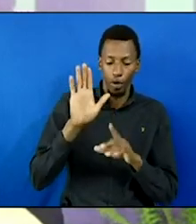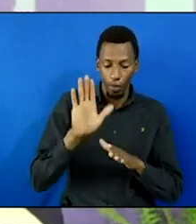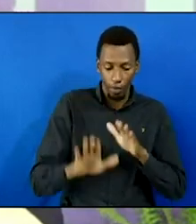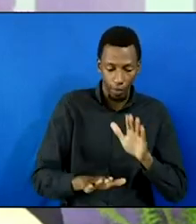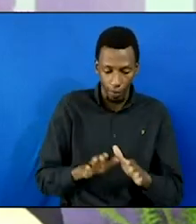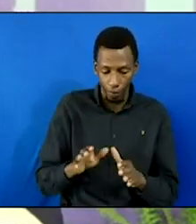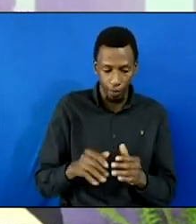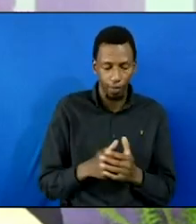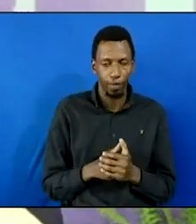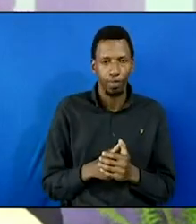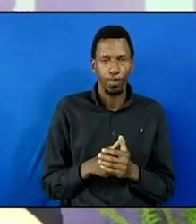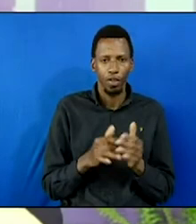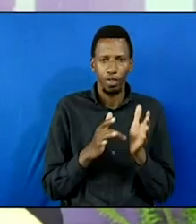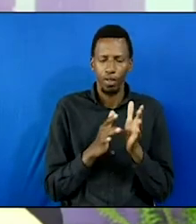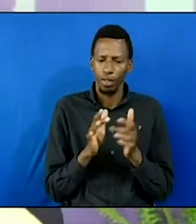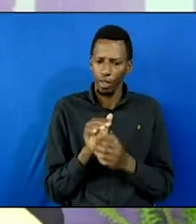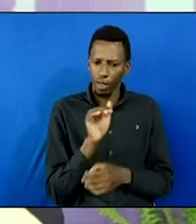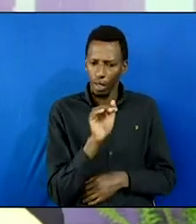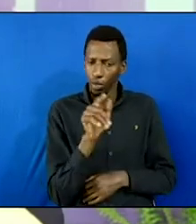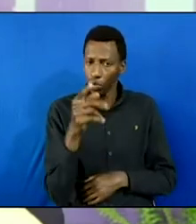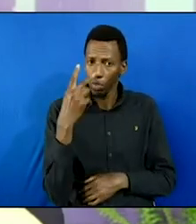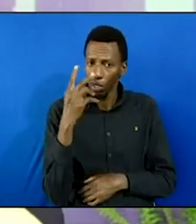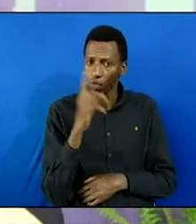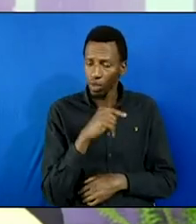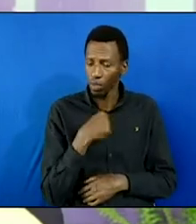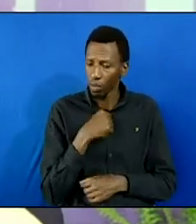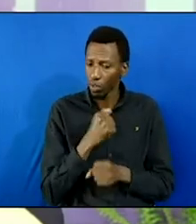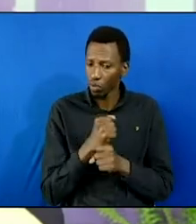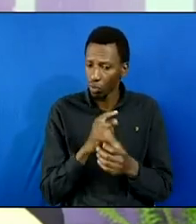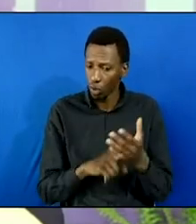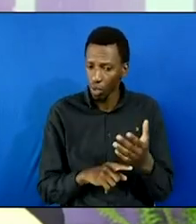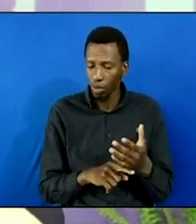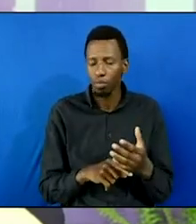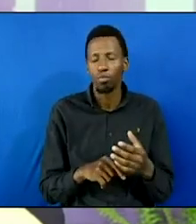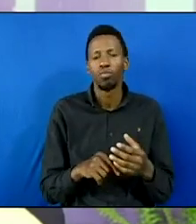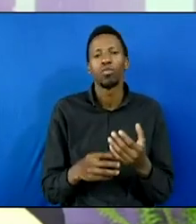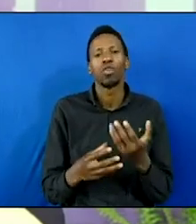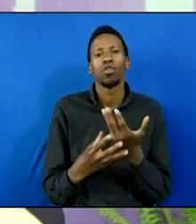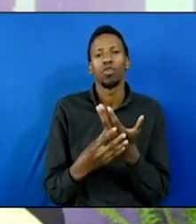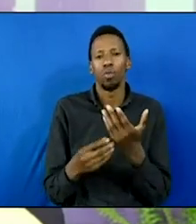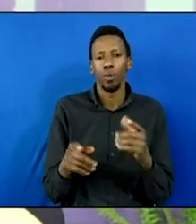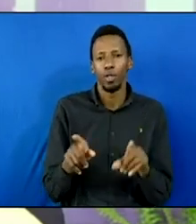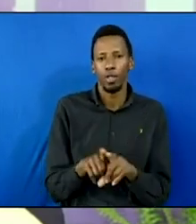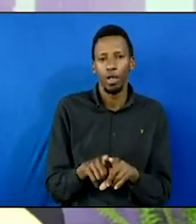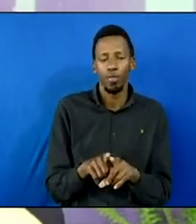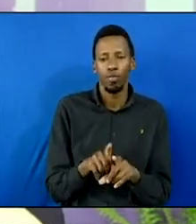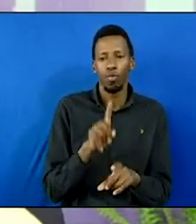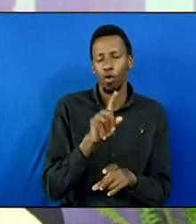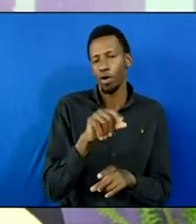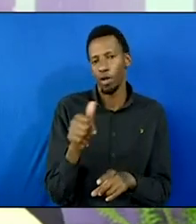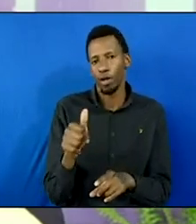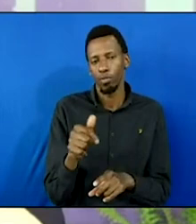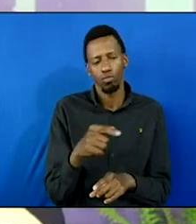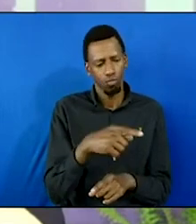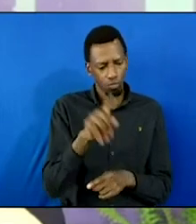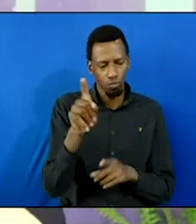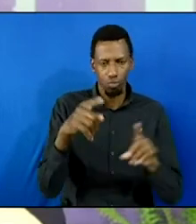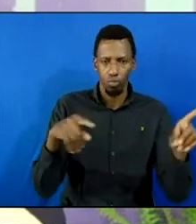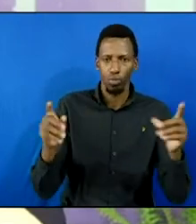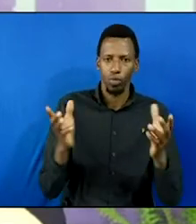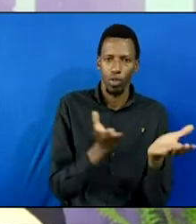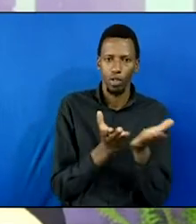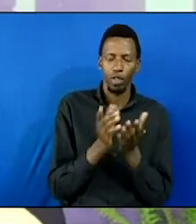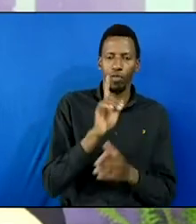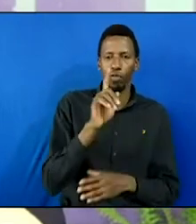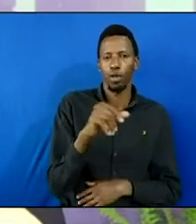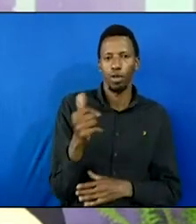he told them, have you seen what I've done? Do the same for one another. Go serve one another. I